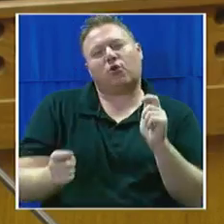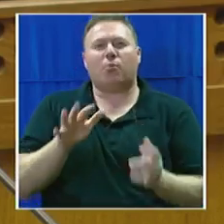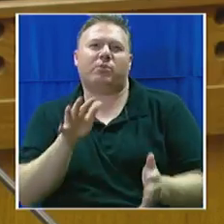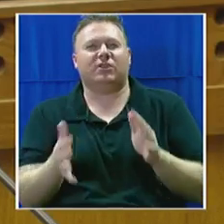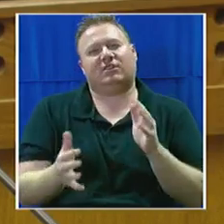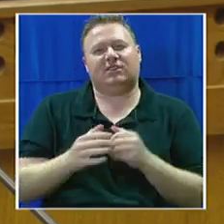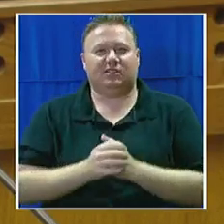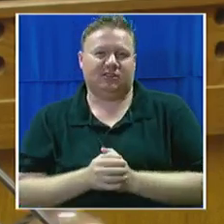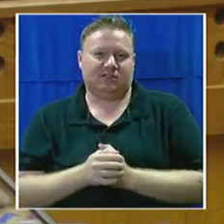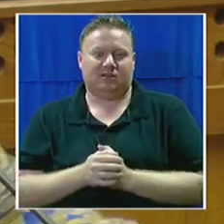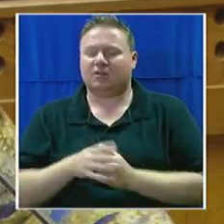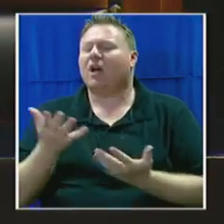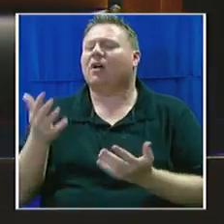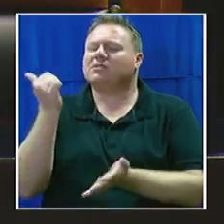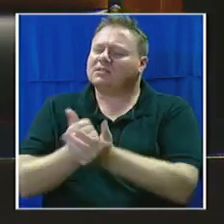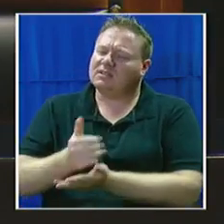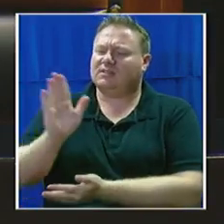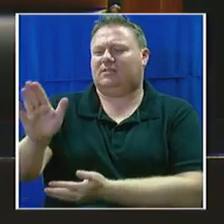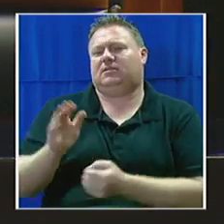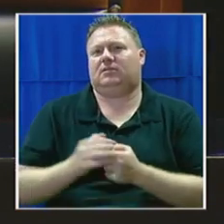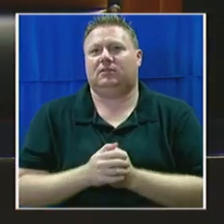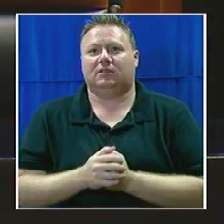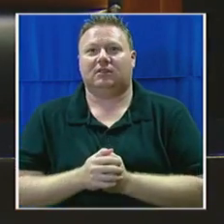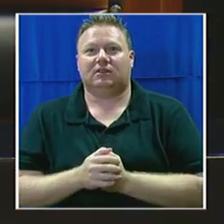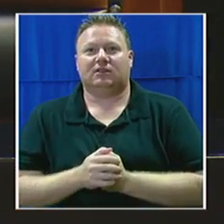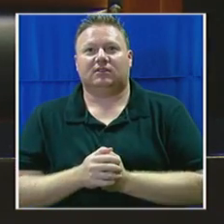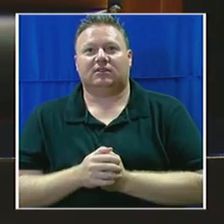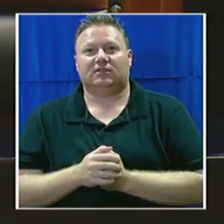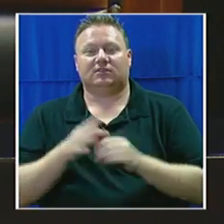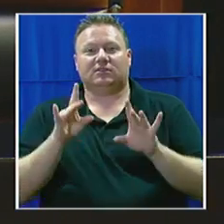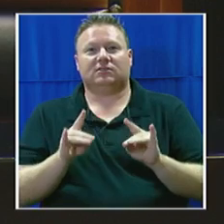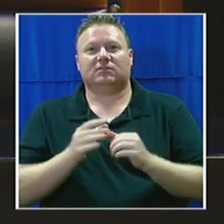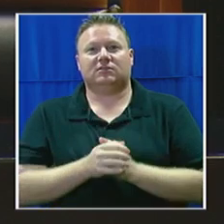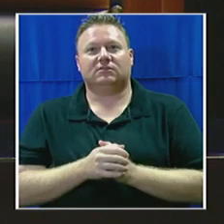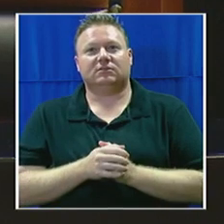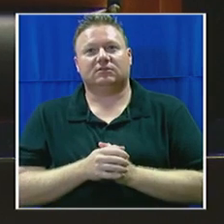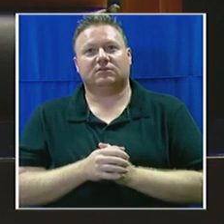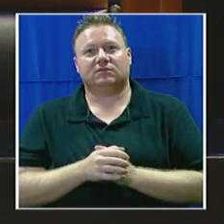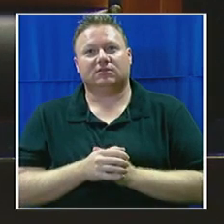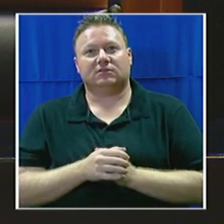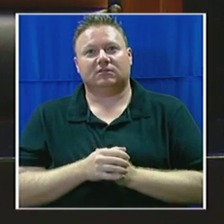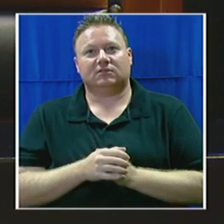Ah. Sala phansi. House Chair. That's not a point of order. Yeah. Sala phansi. House Chair.